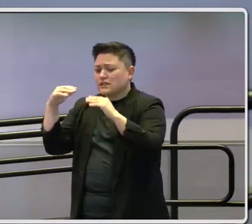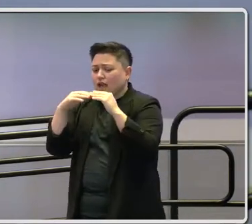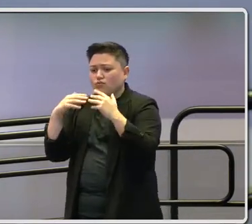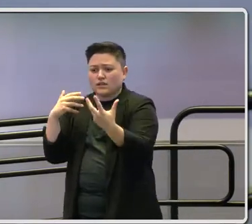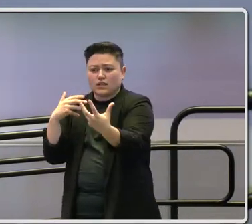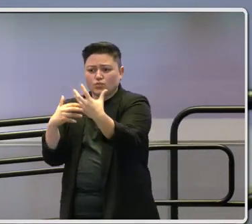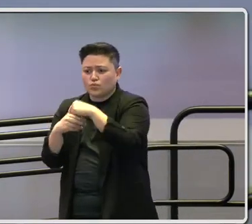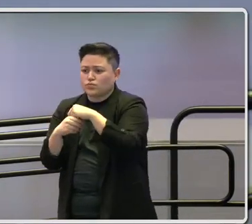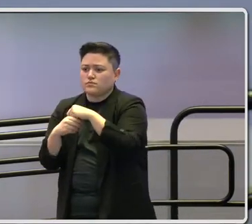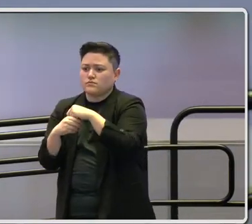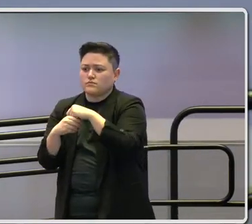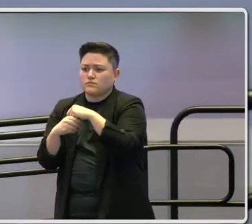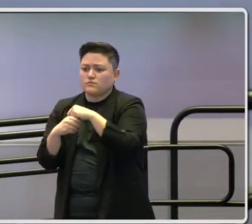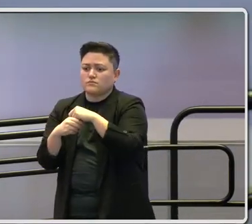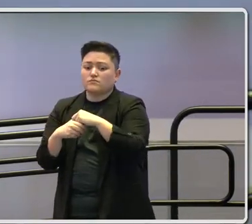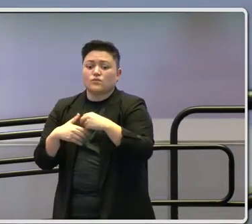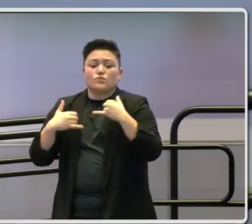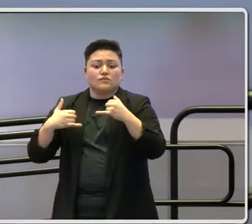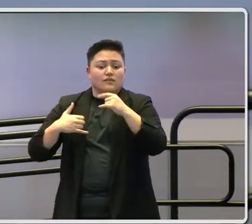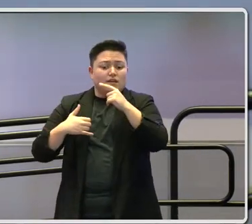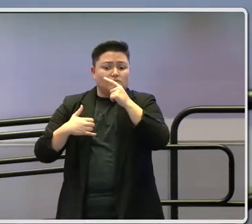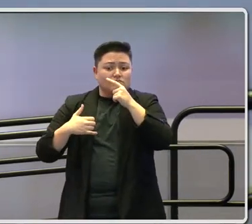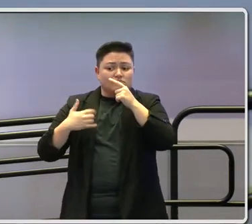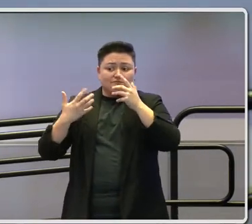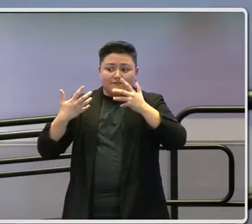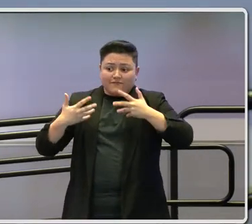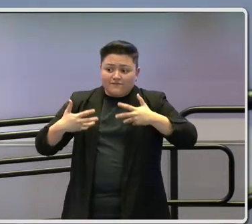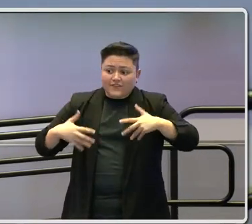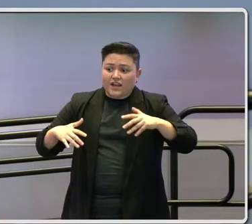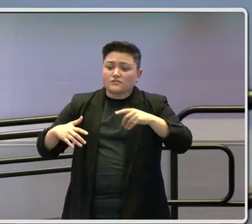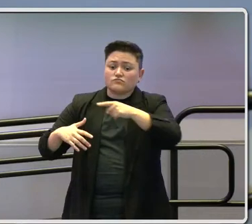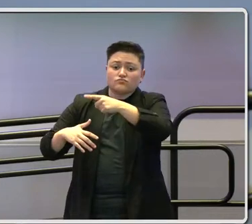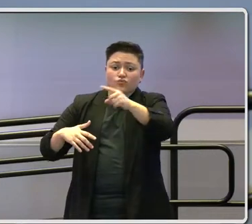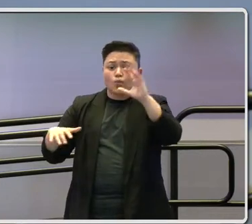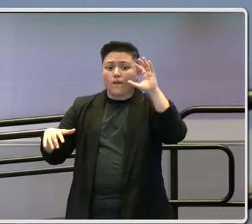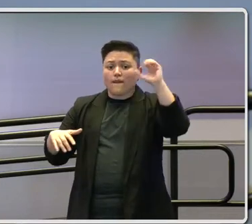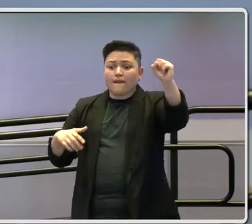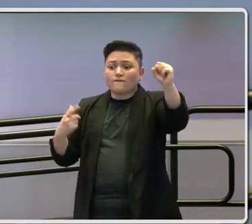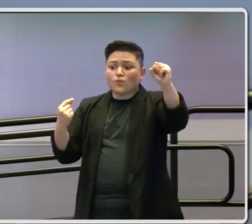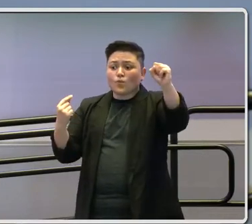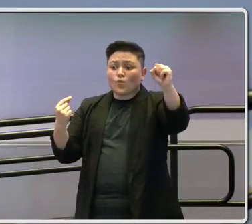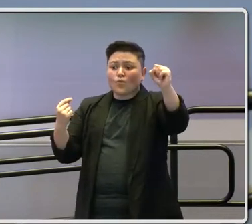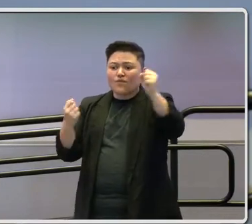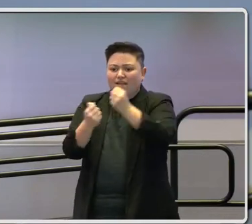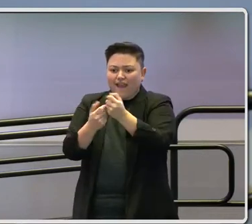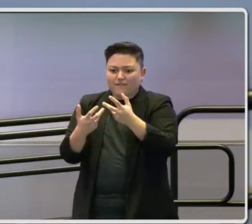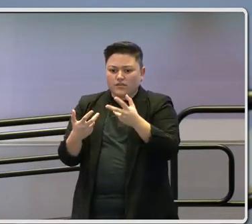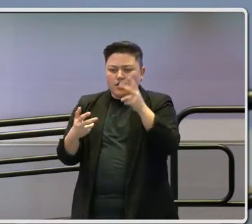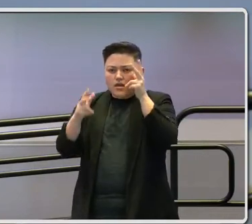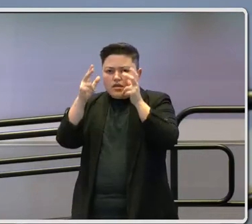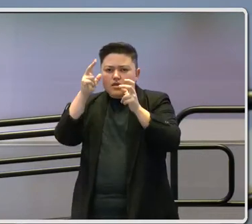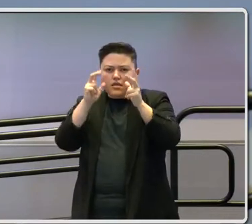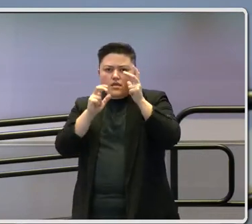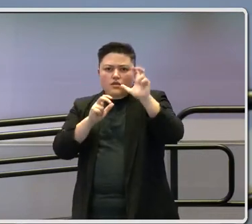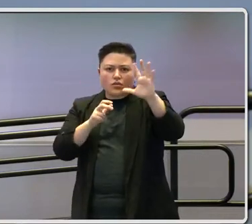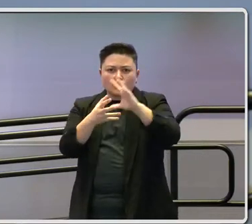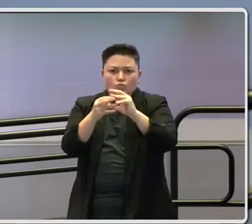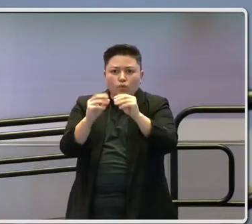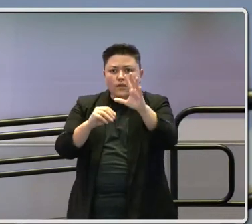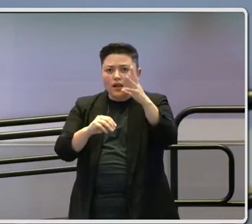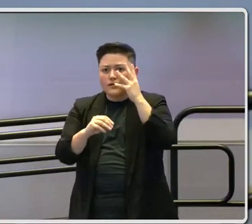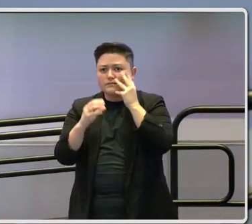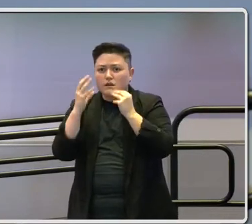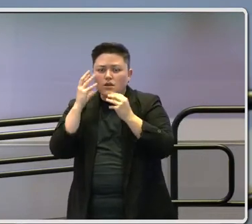inclusion. As we leave this luncheon, let us carry with us the stories and experiences shared